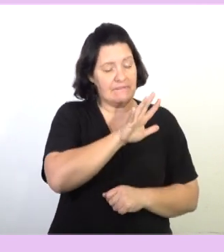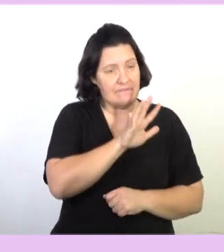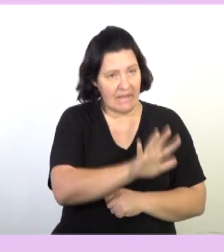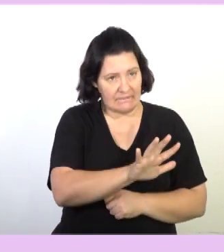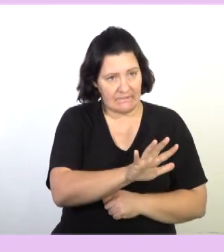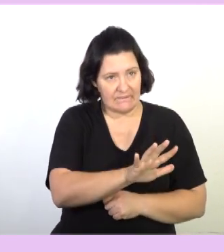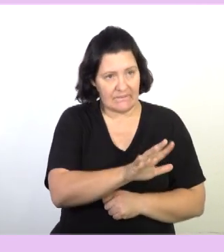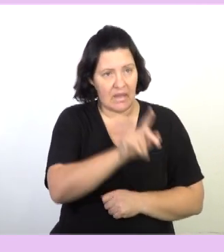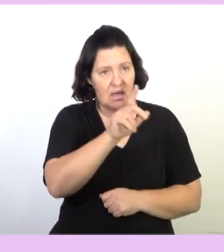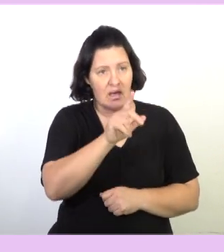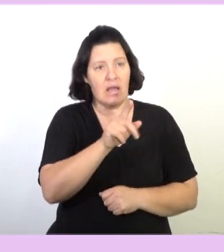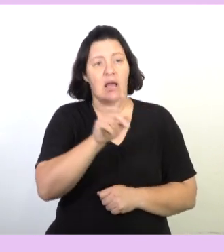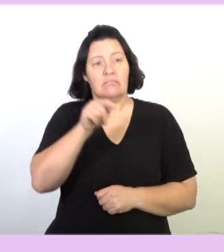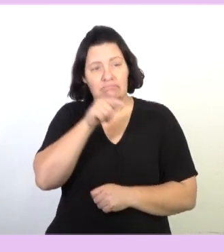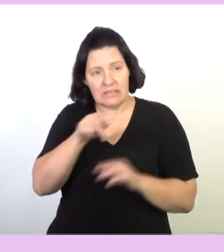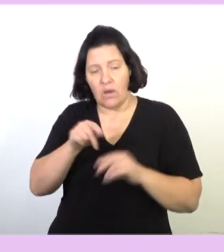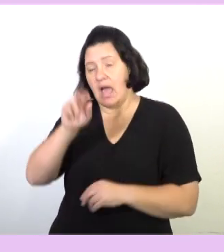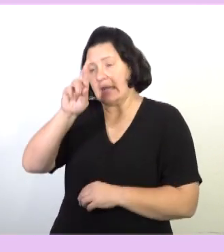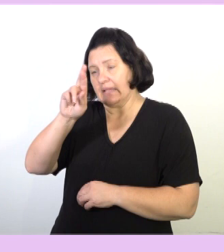So these two, they will cancel one another.